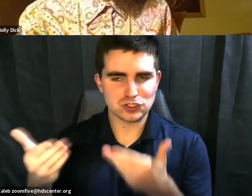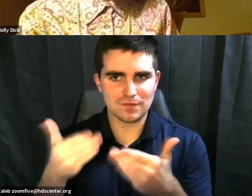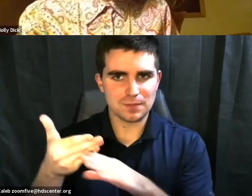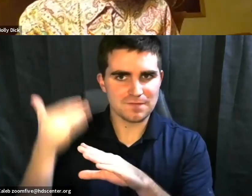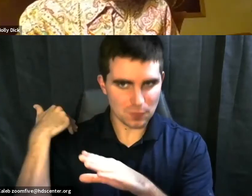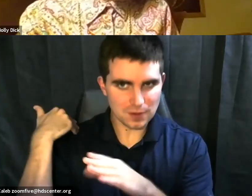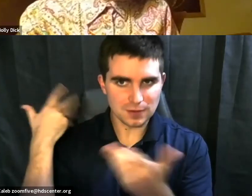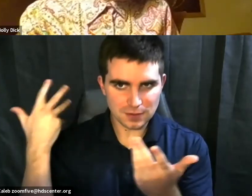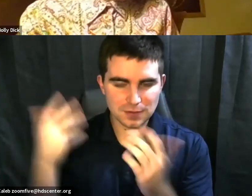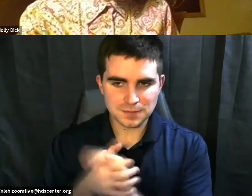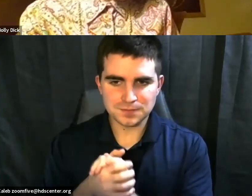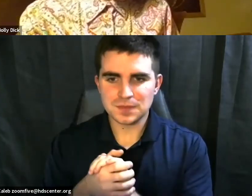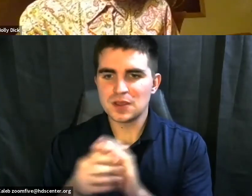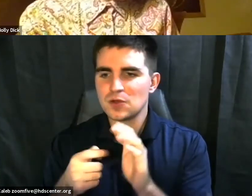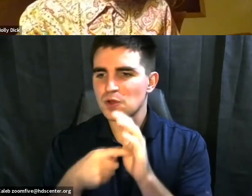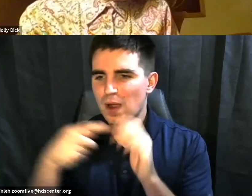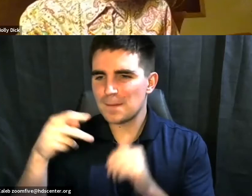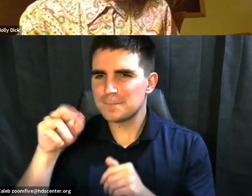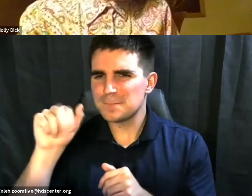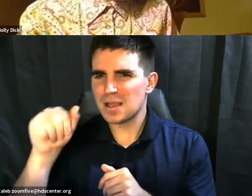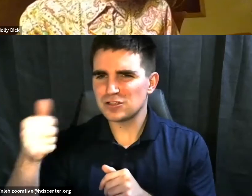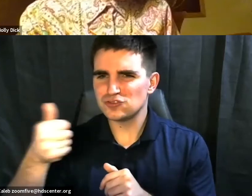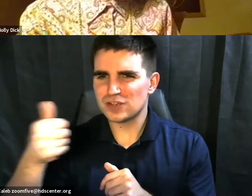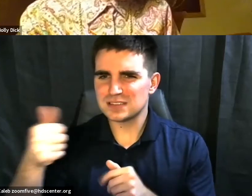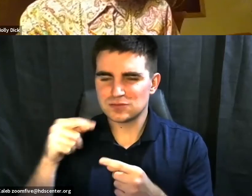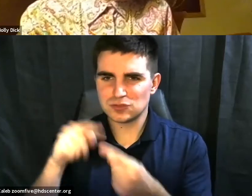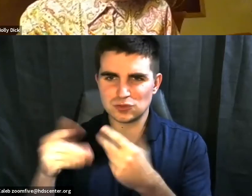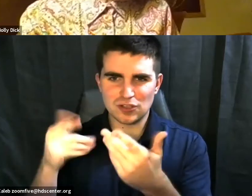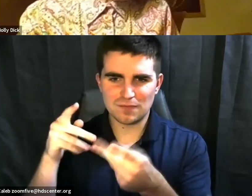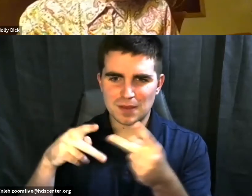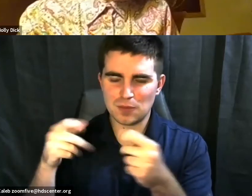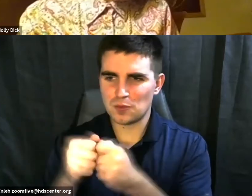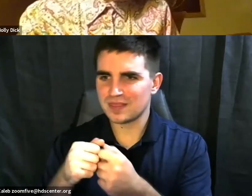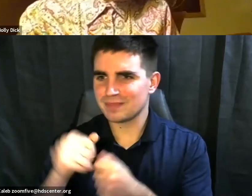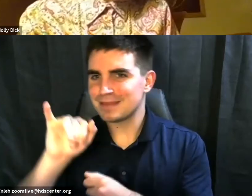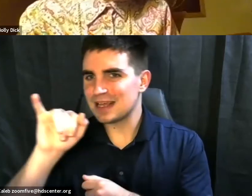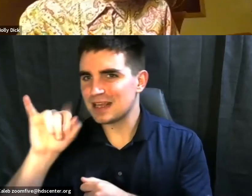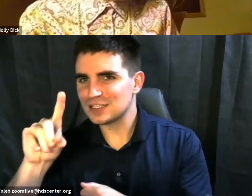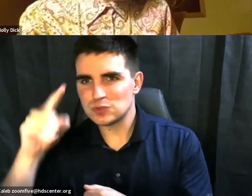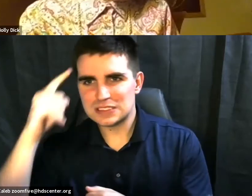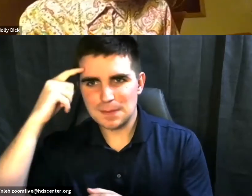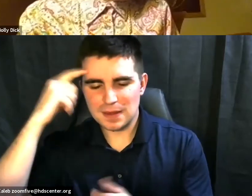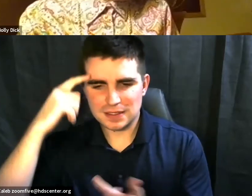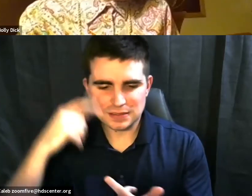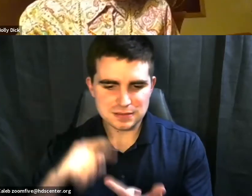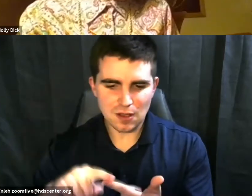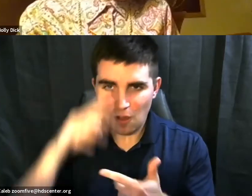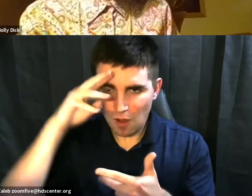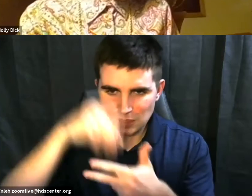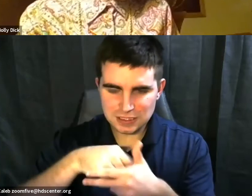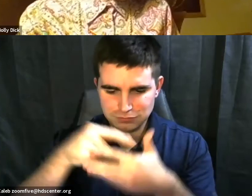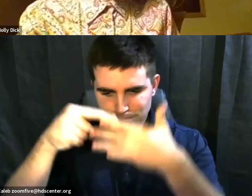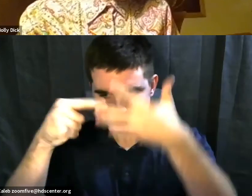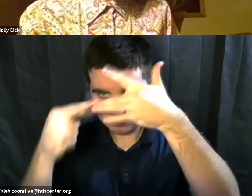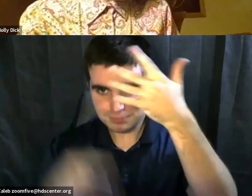required paratransit to serve people with intellectual disabilities, you know, autism, a whole range